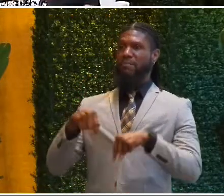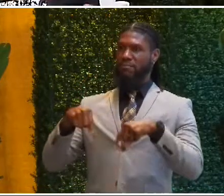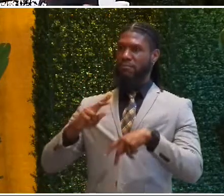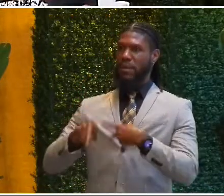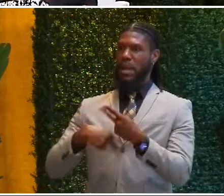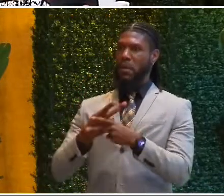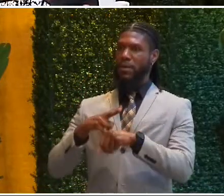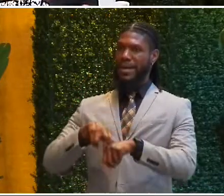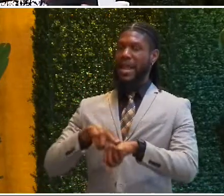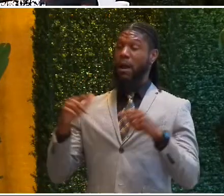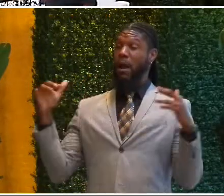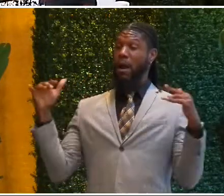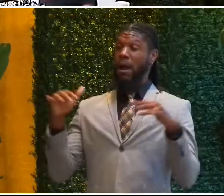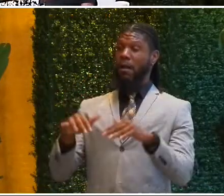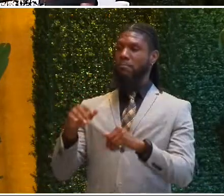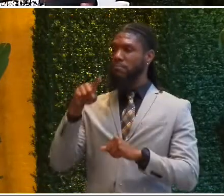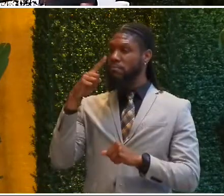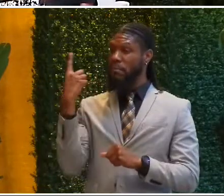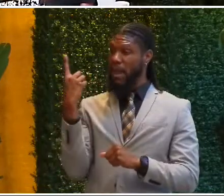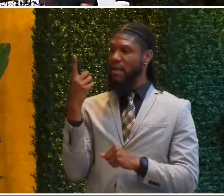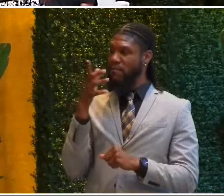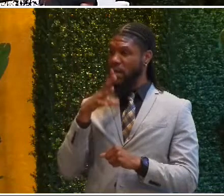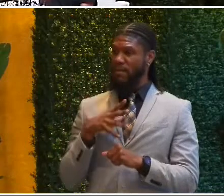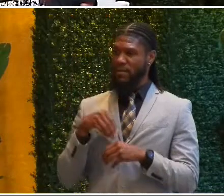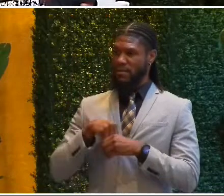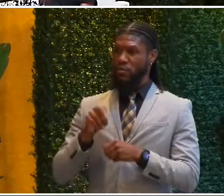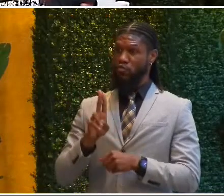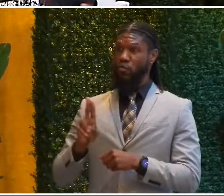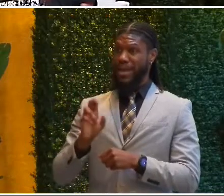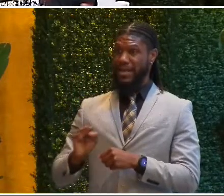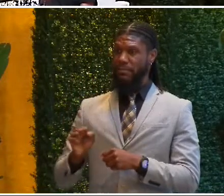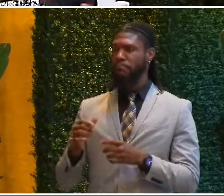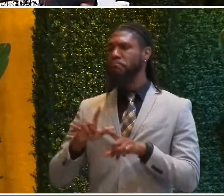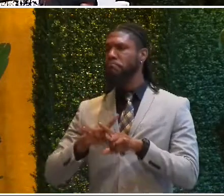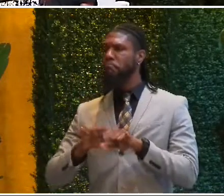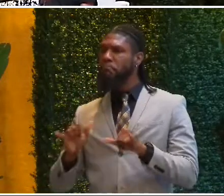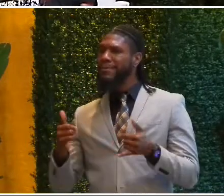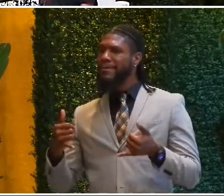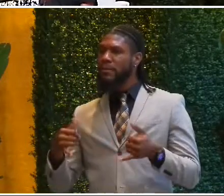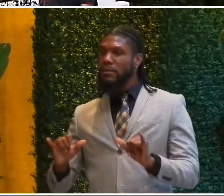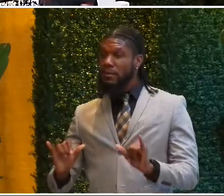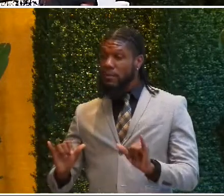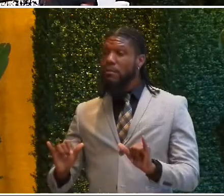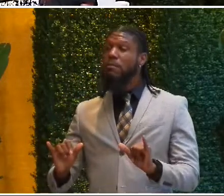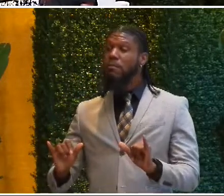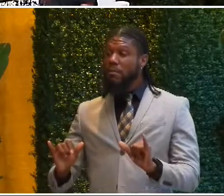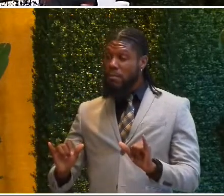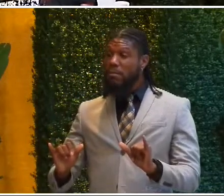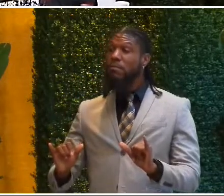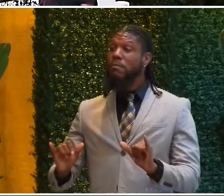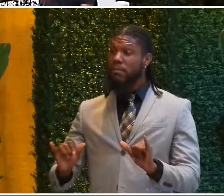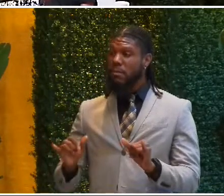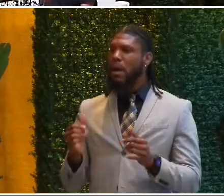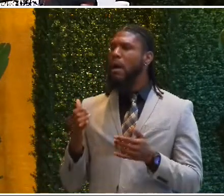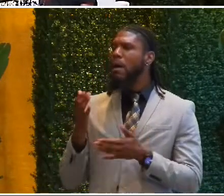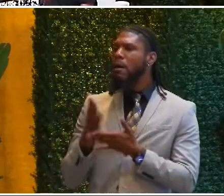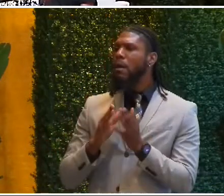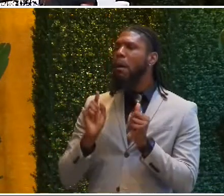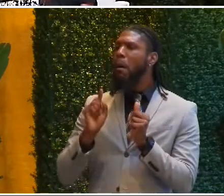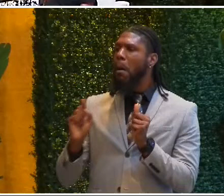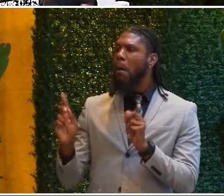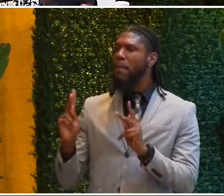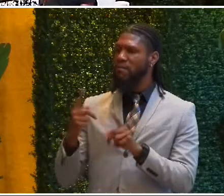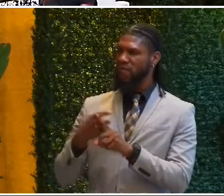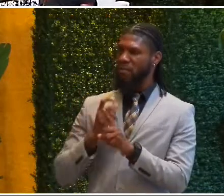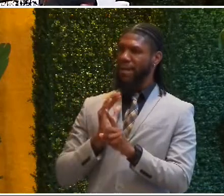national gathering of Black feminists in the US. And yet, since then, right? But there's still folks in our communities who